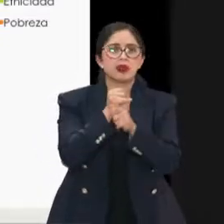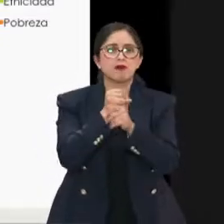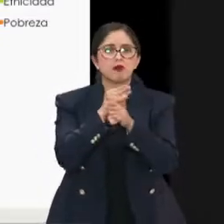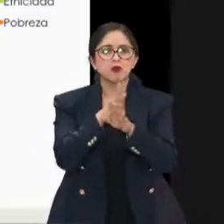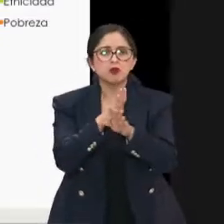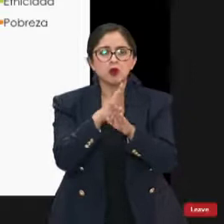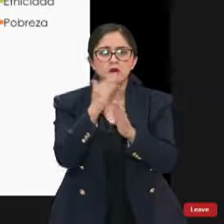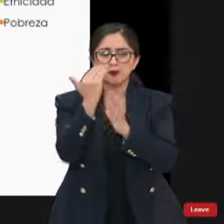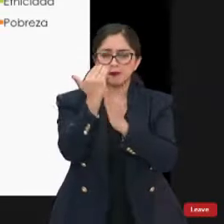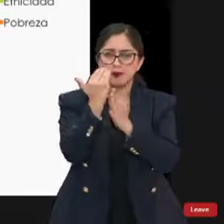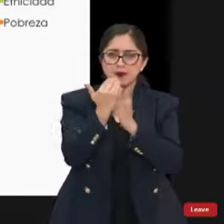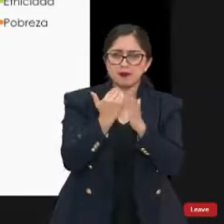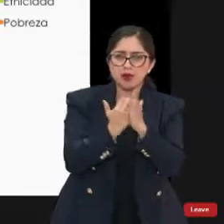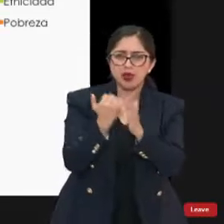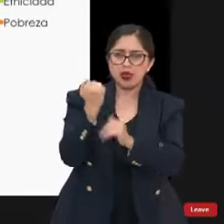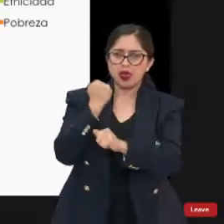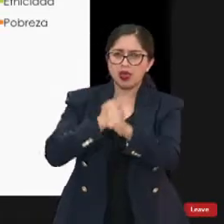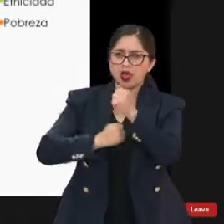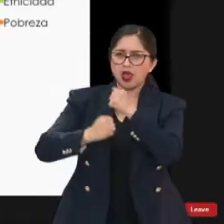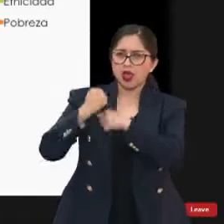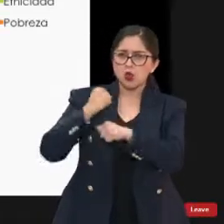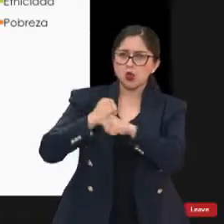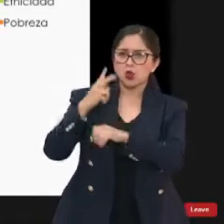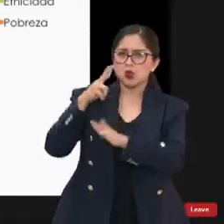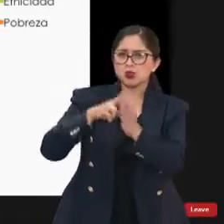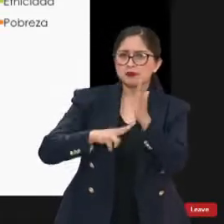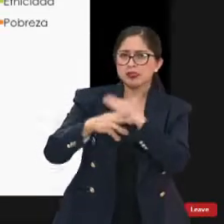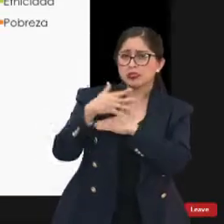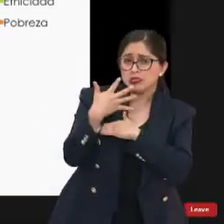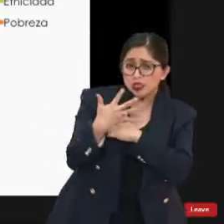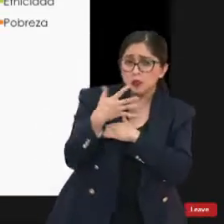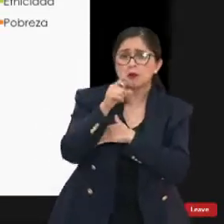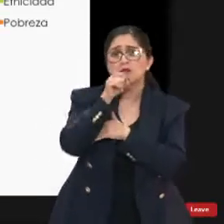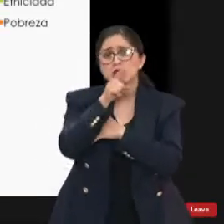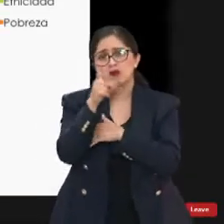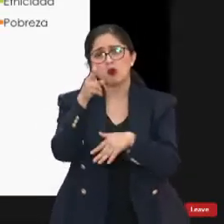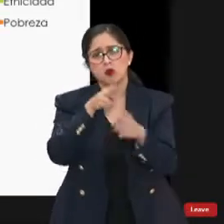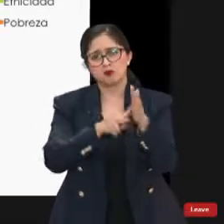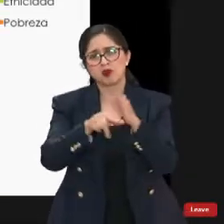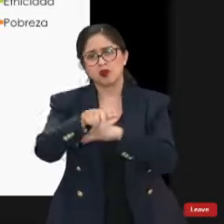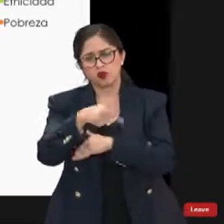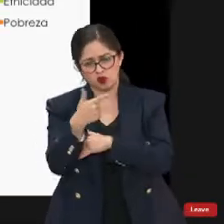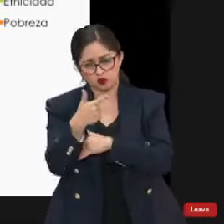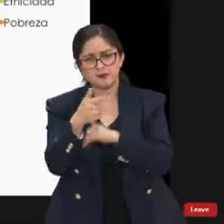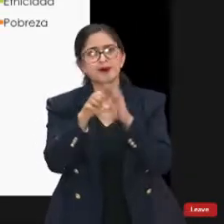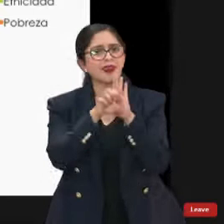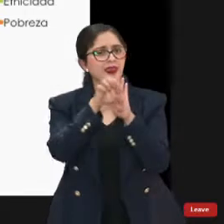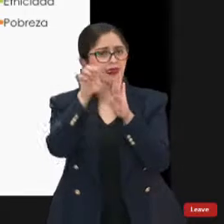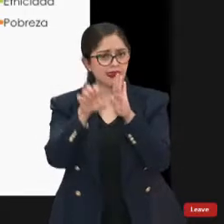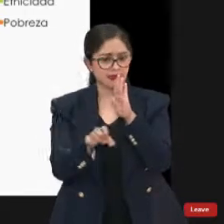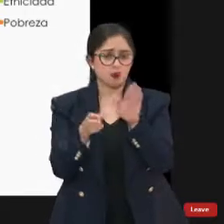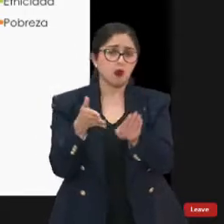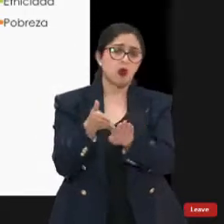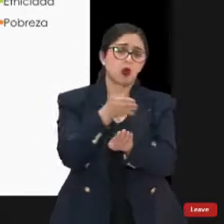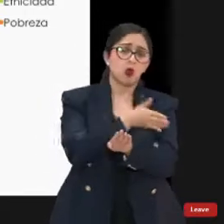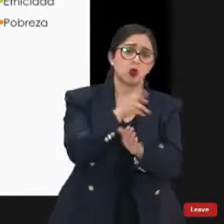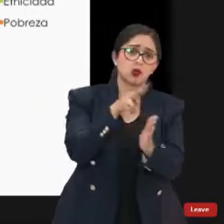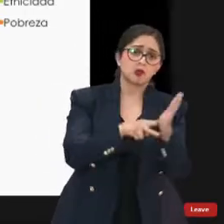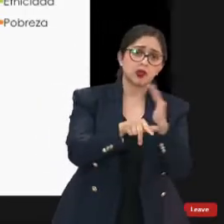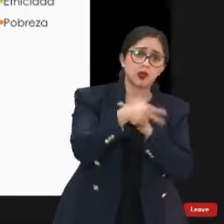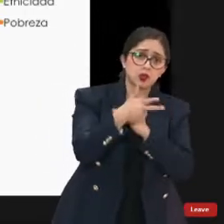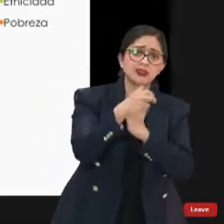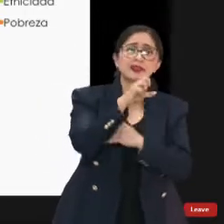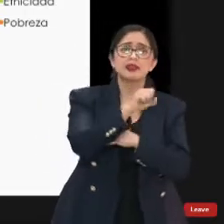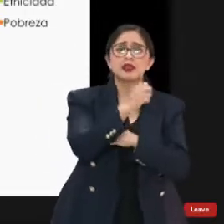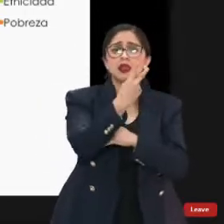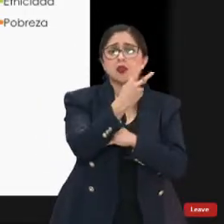and the poverty. These are the census of 2005 and 2012. And in